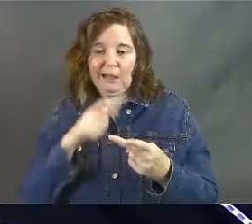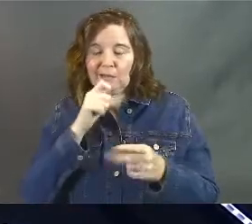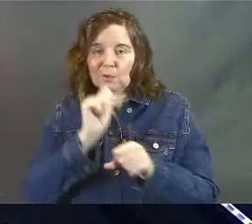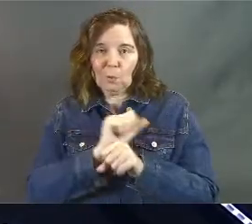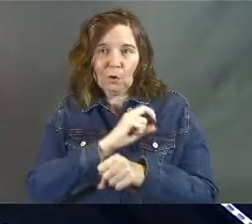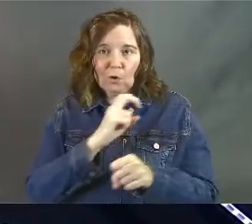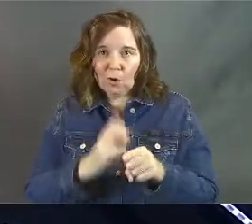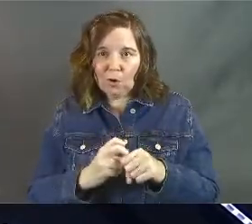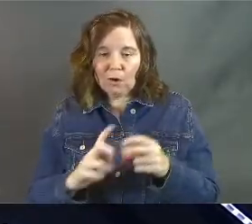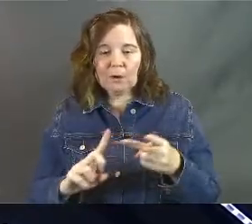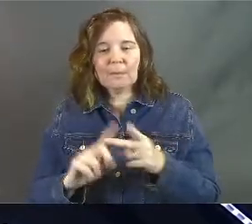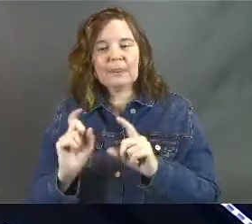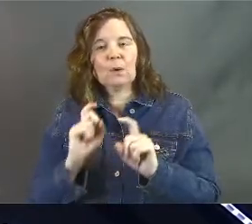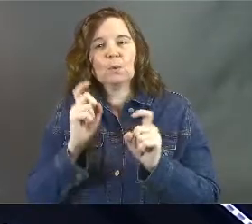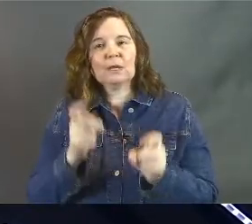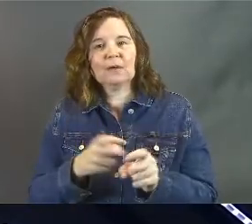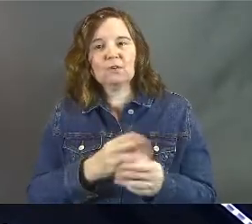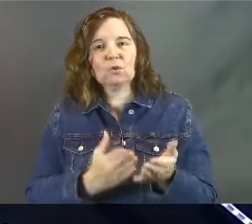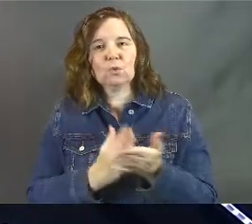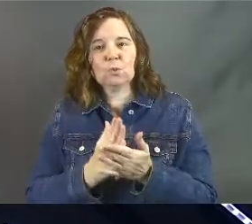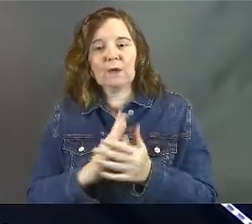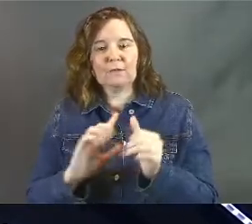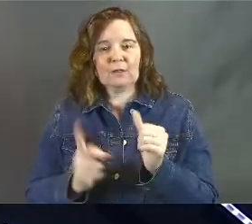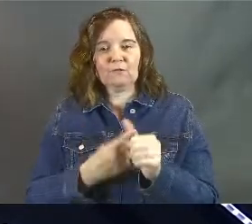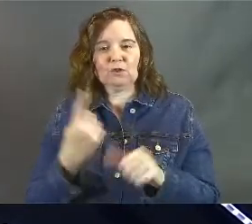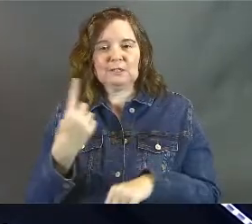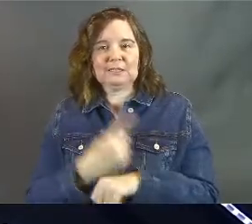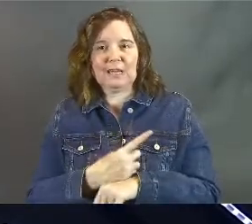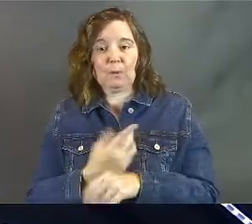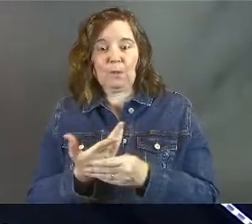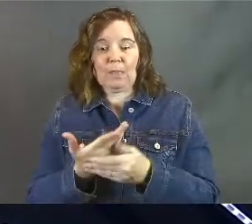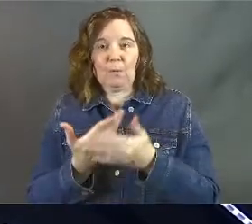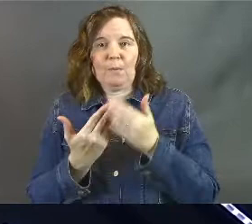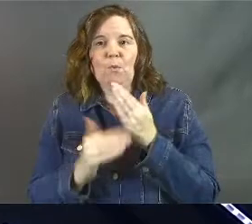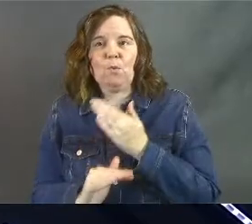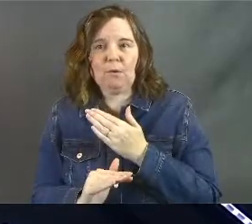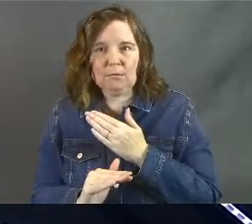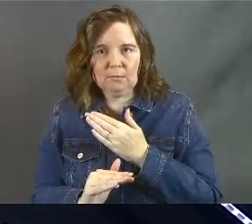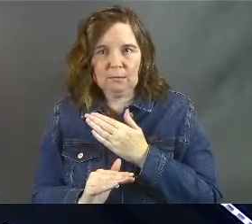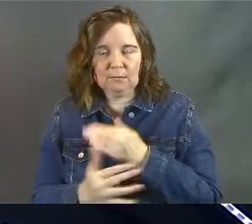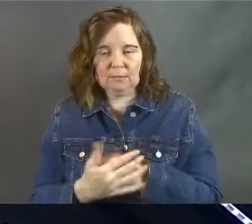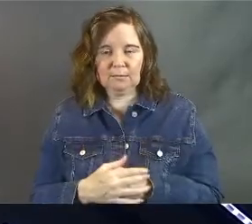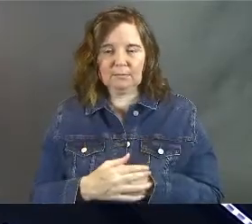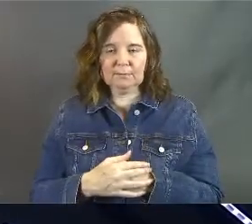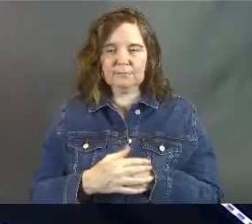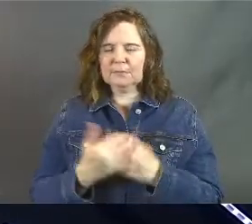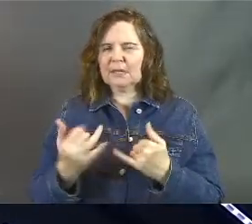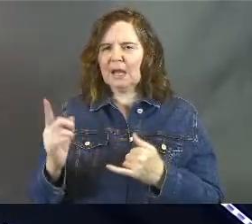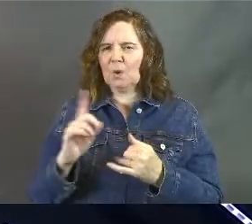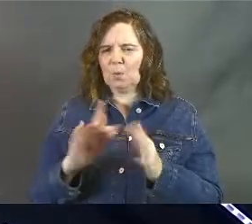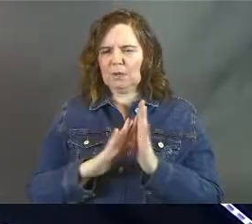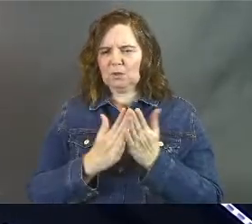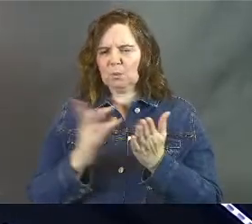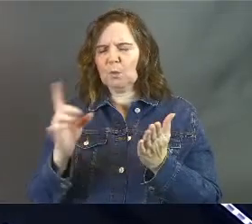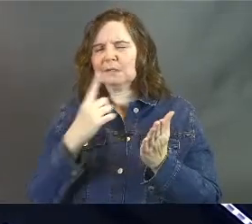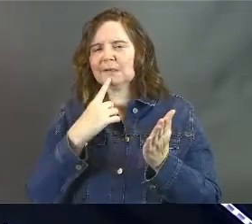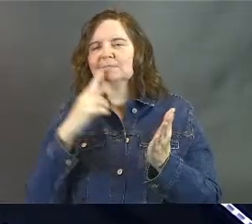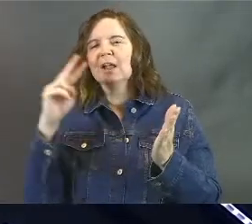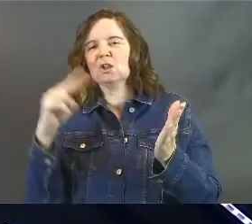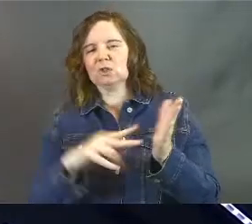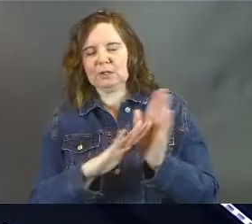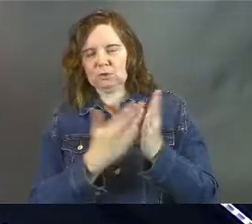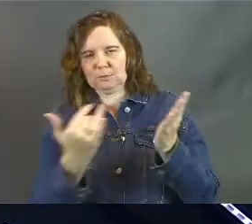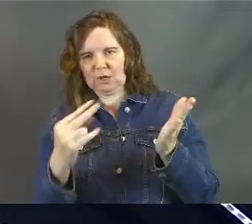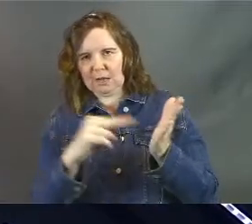worked really hard. They were given those rights from day one when they were born. Now, where's this in the scripture? Let's look at this